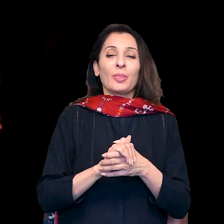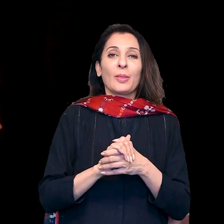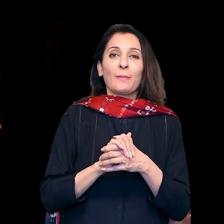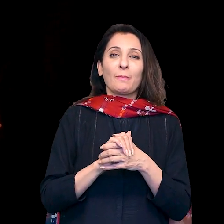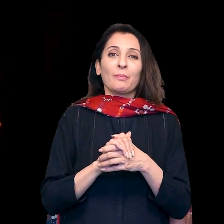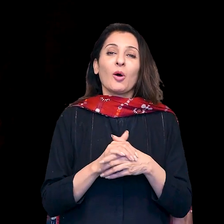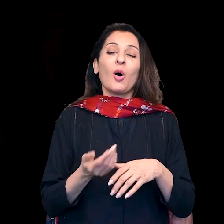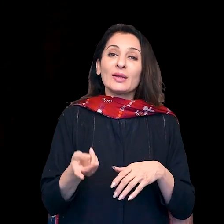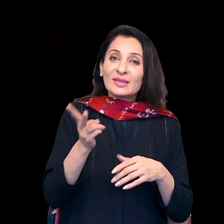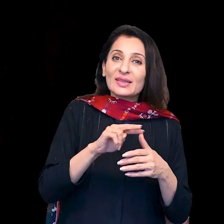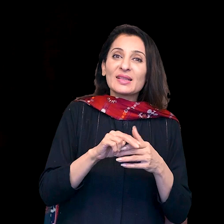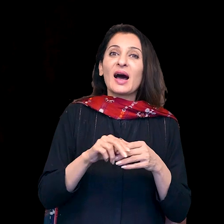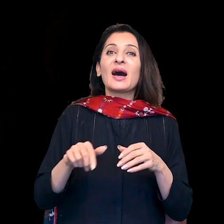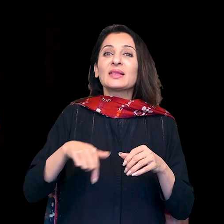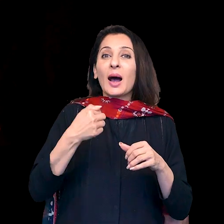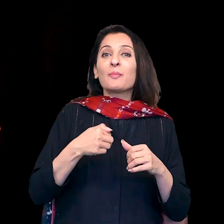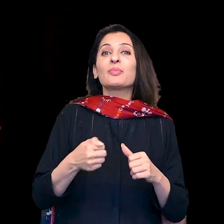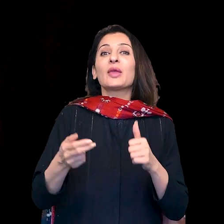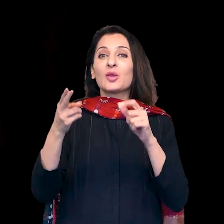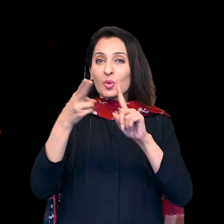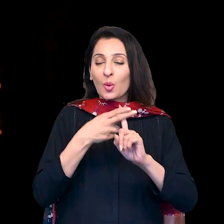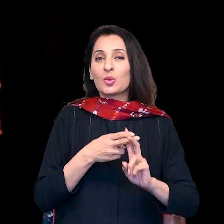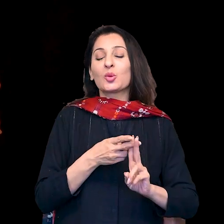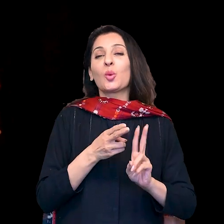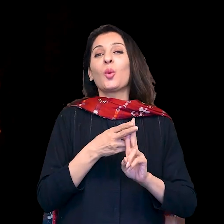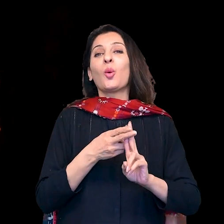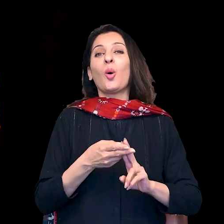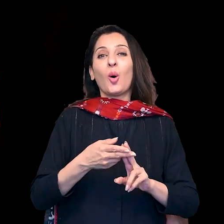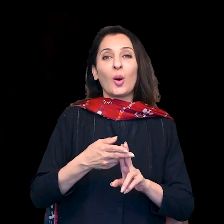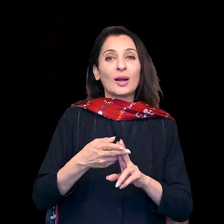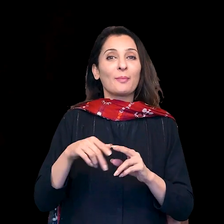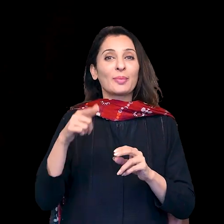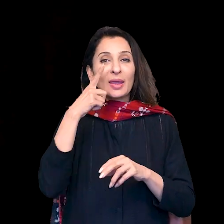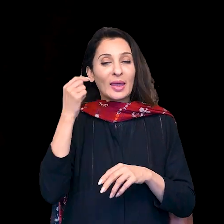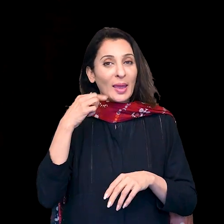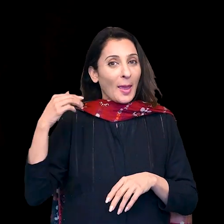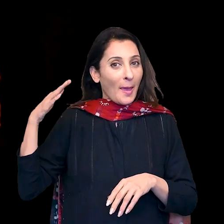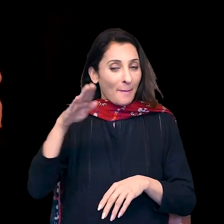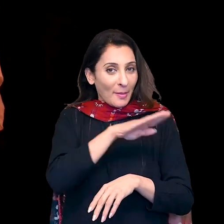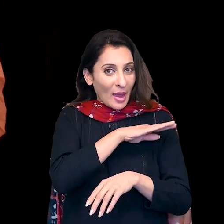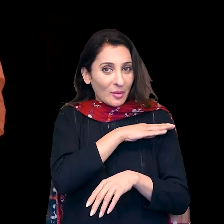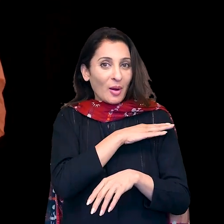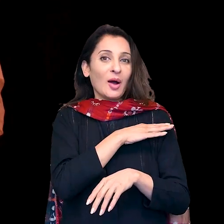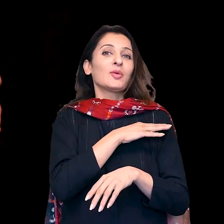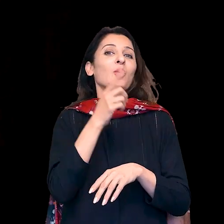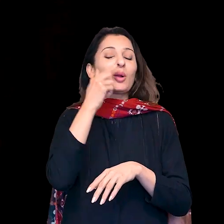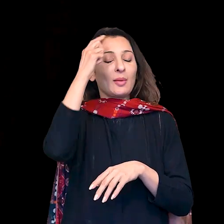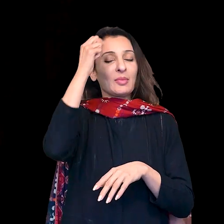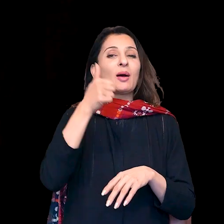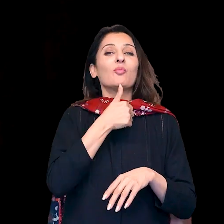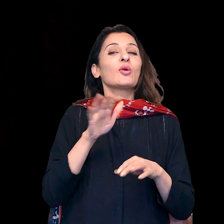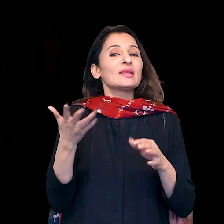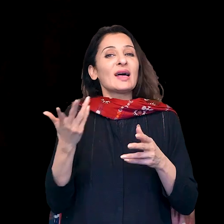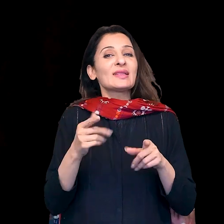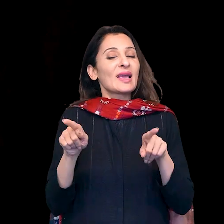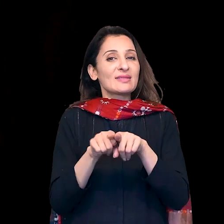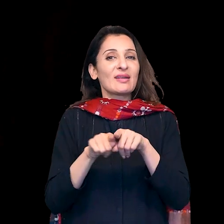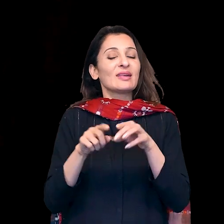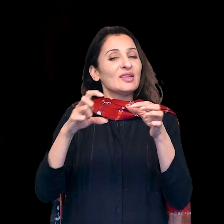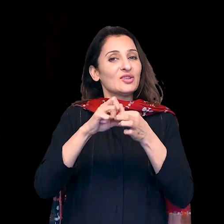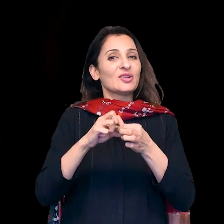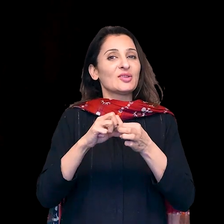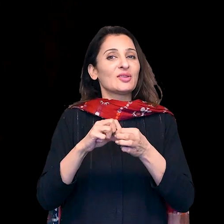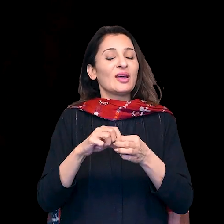than your own parents, even than your own siblings and your own friends. So things that may work for others may not necessarily work for